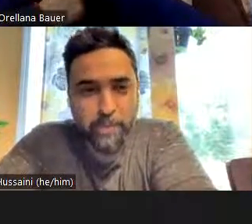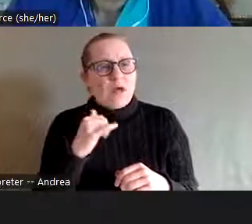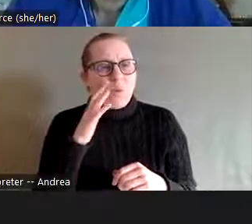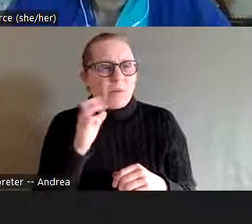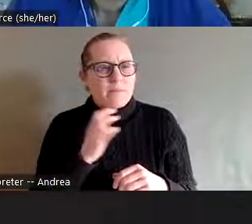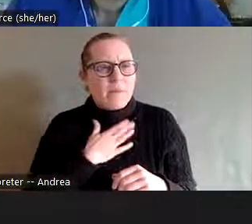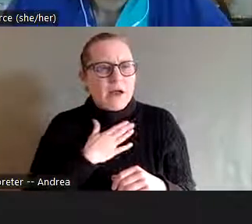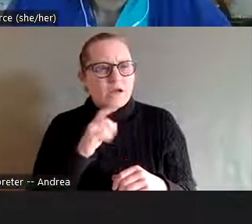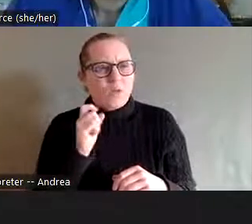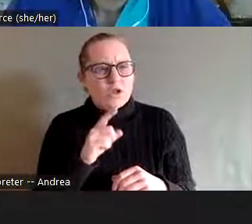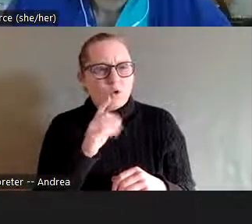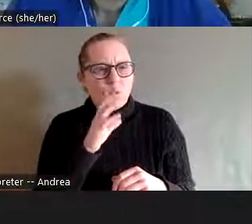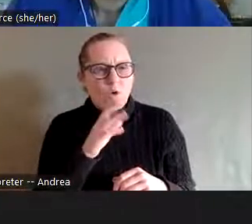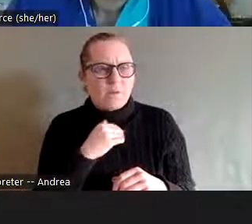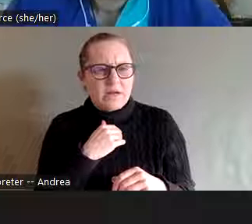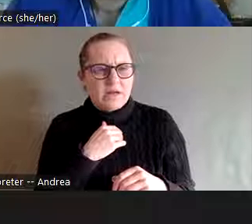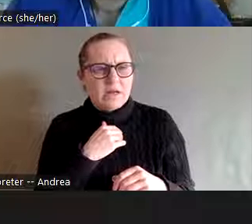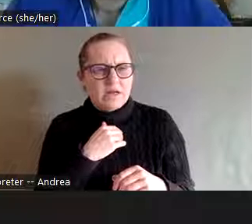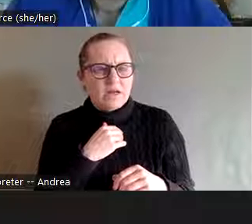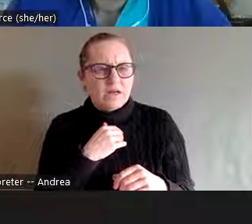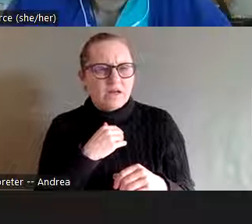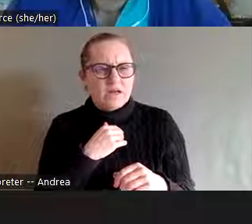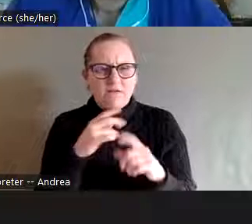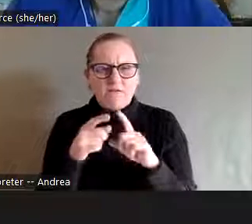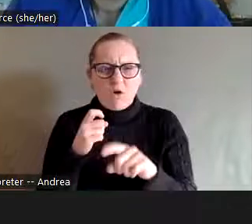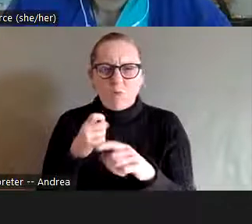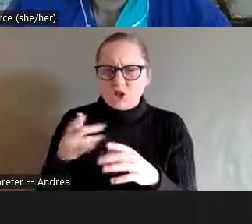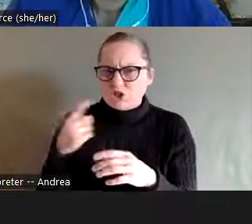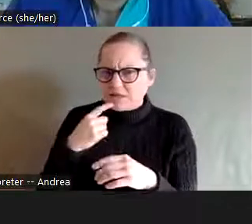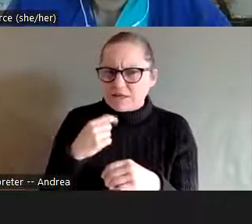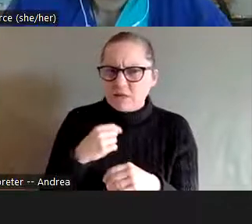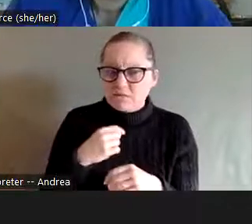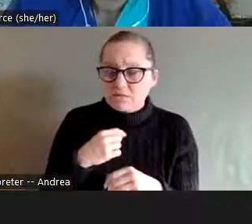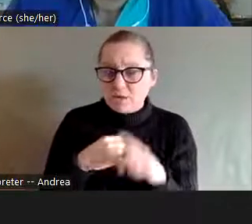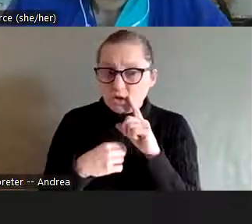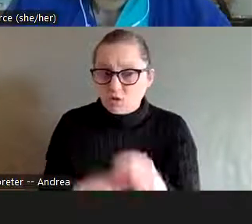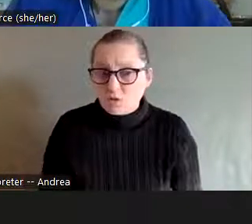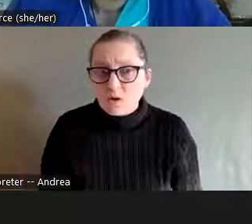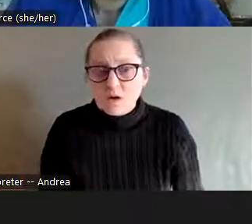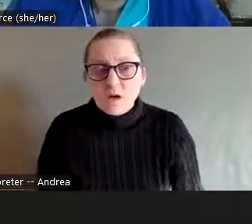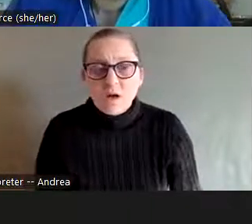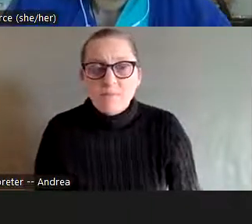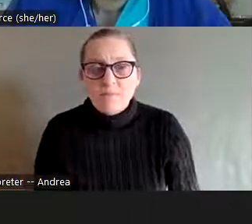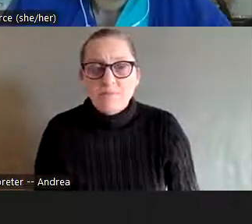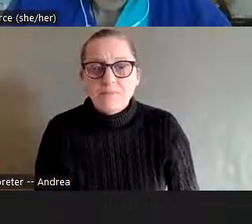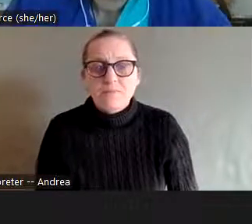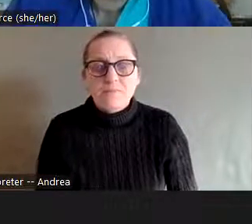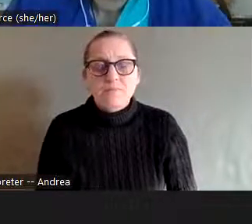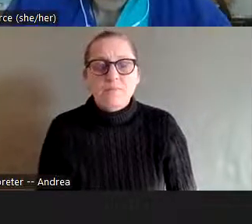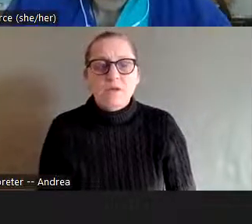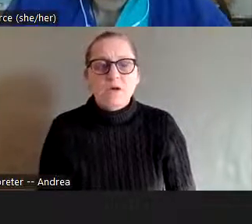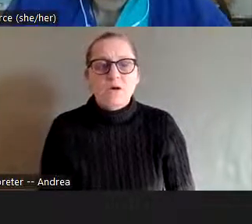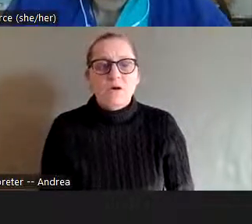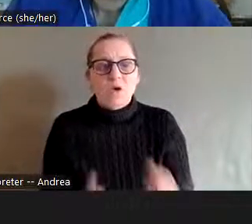question would be based on likely what she had to say, and it was. When it comes to, you